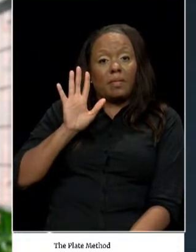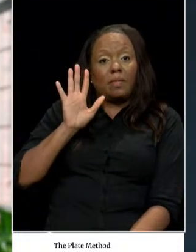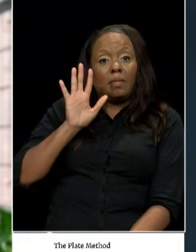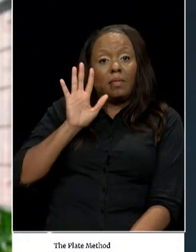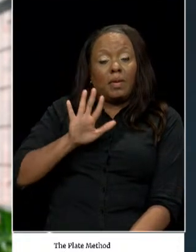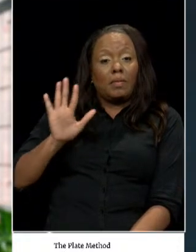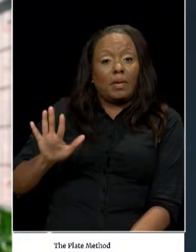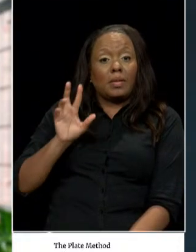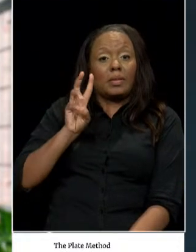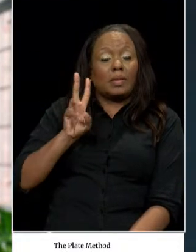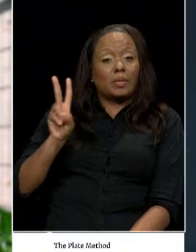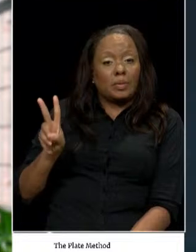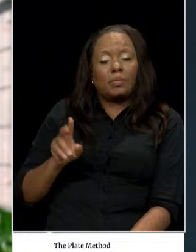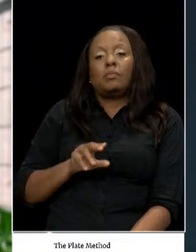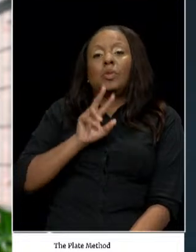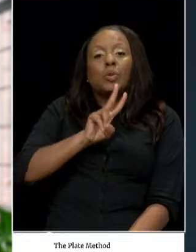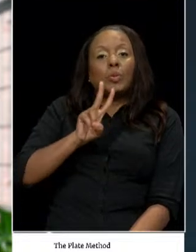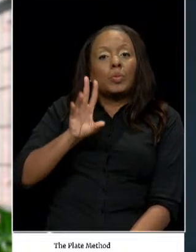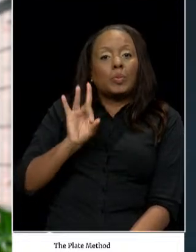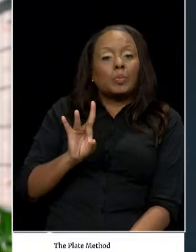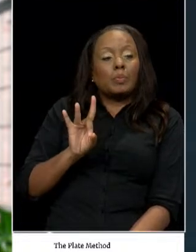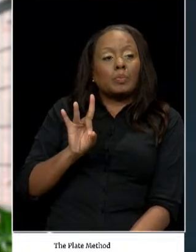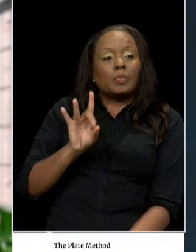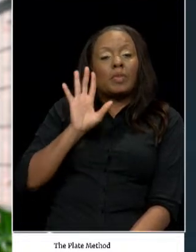228-5562 and